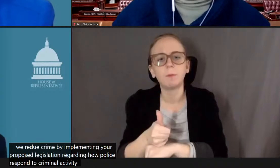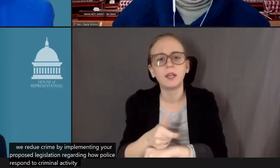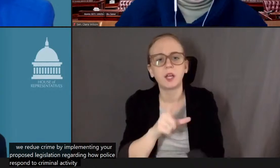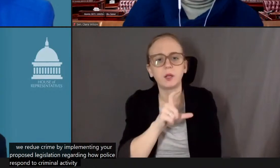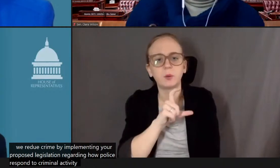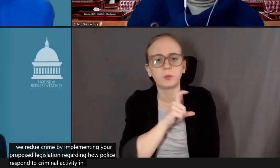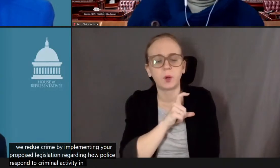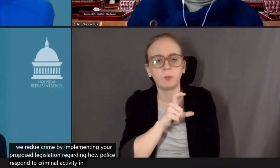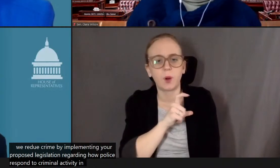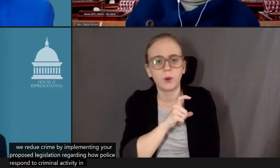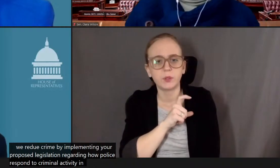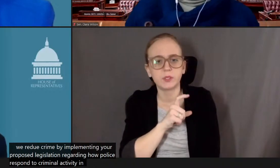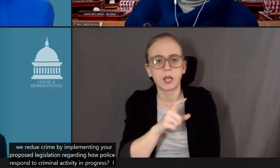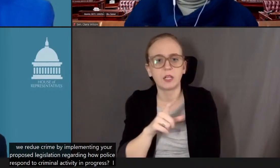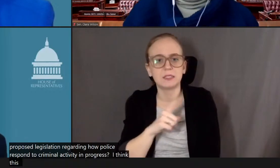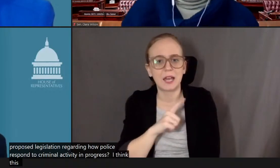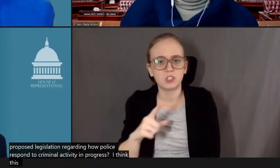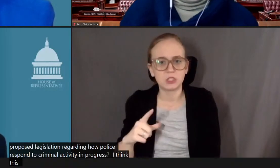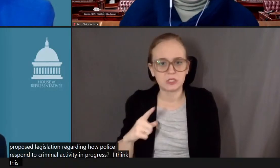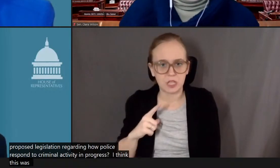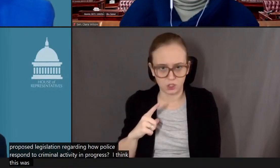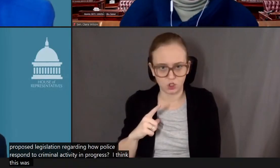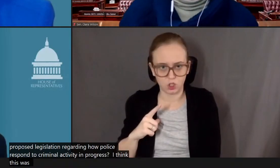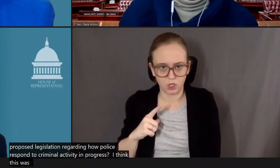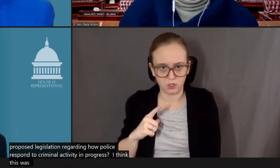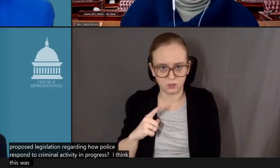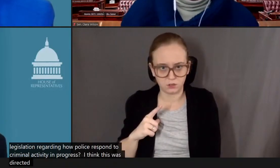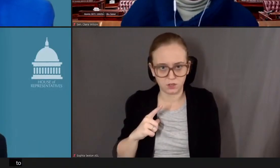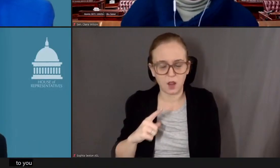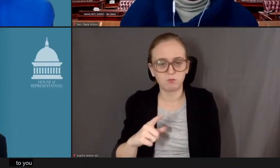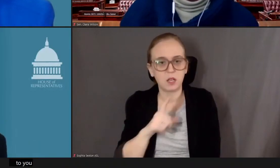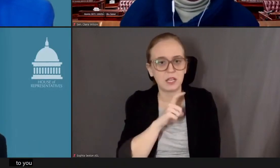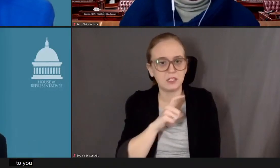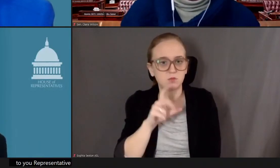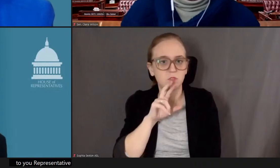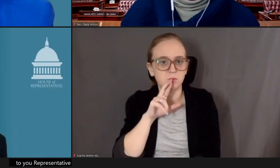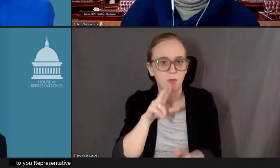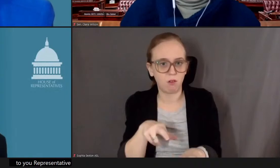I think this was directed to you, Representative Johnson.